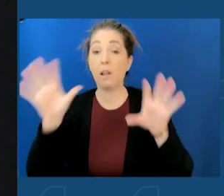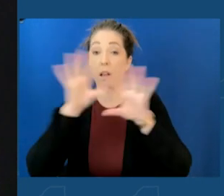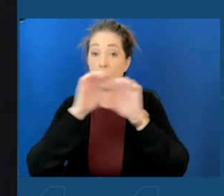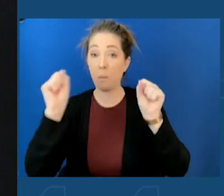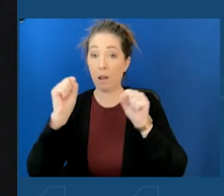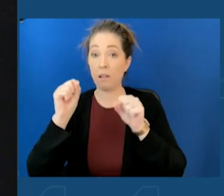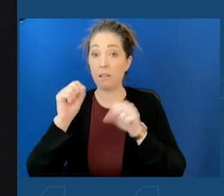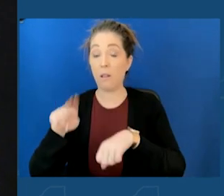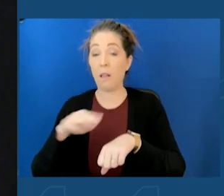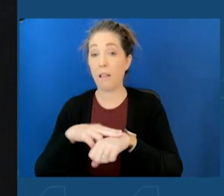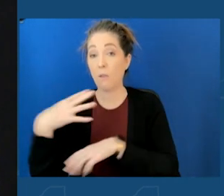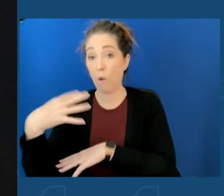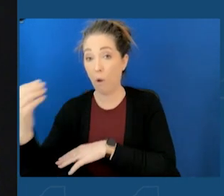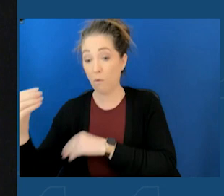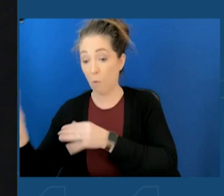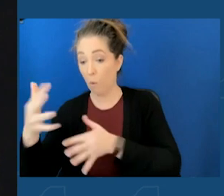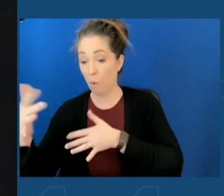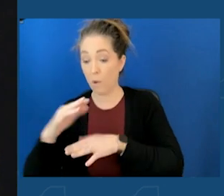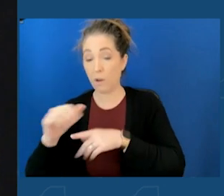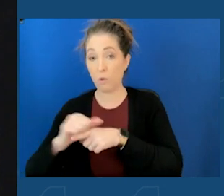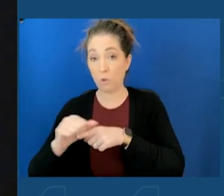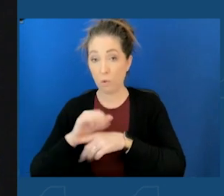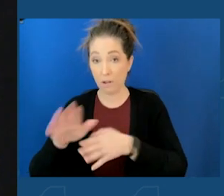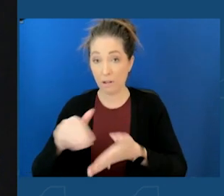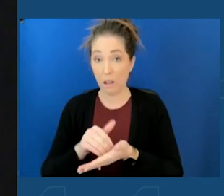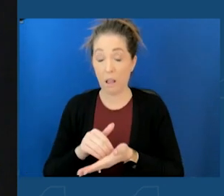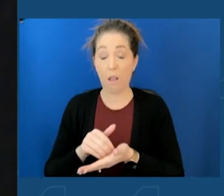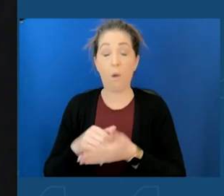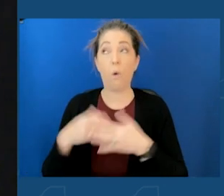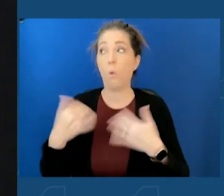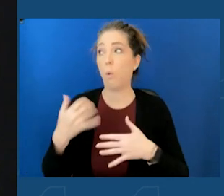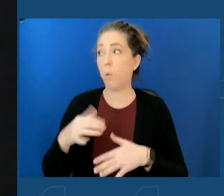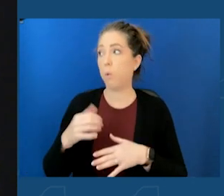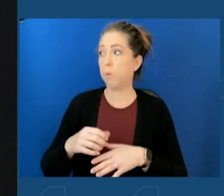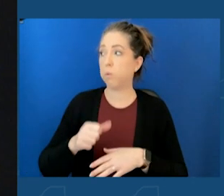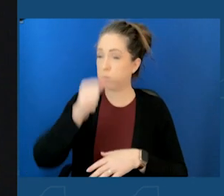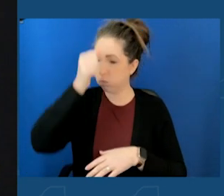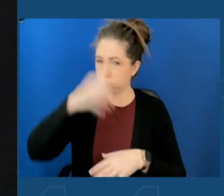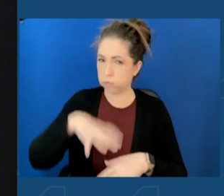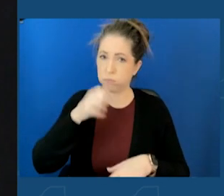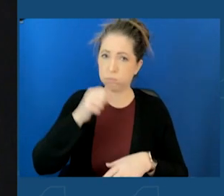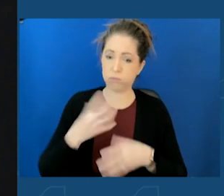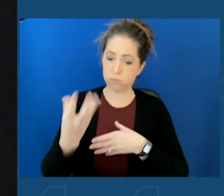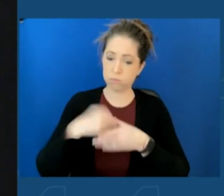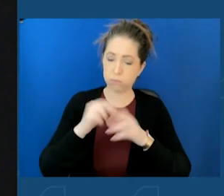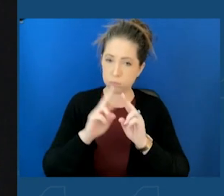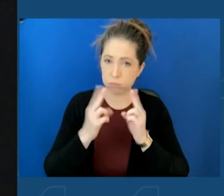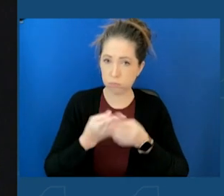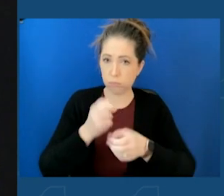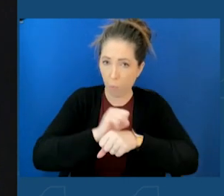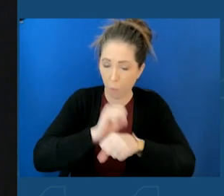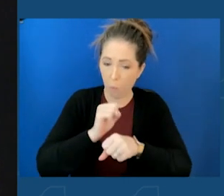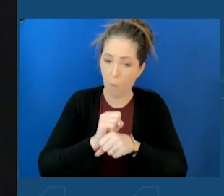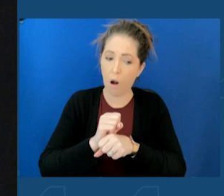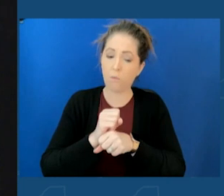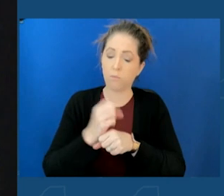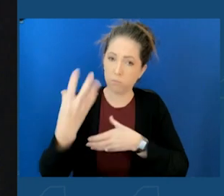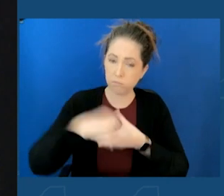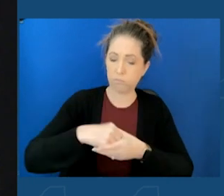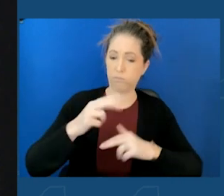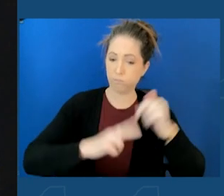Training Center. This is being built by hard-working men and women of labor here on Long Island. I want to thank you for being their leader as